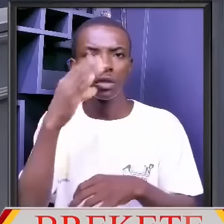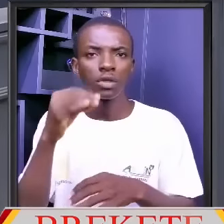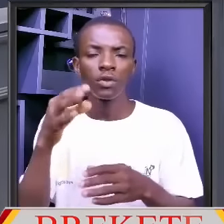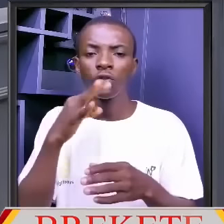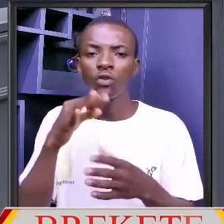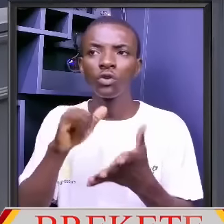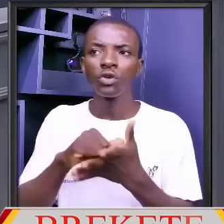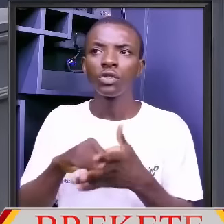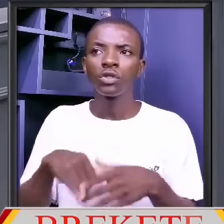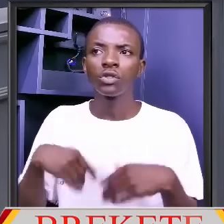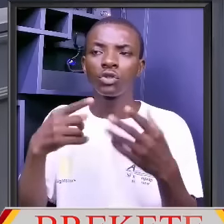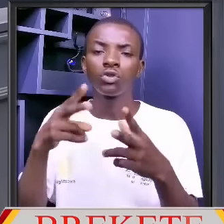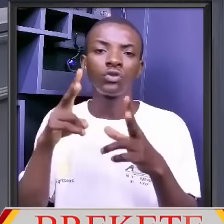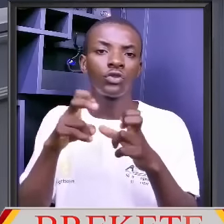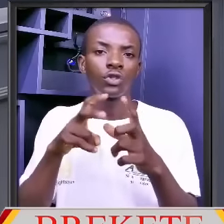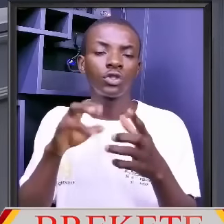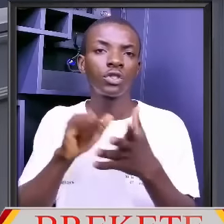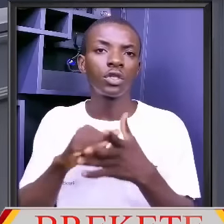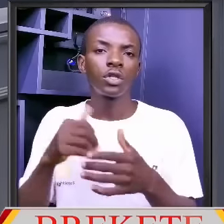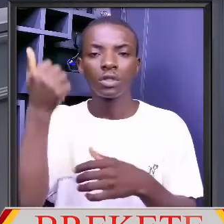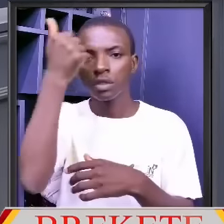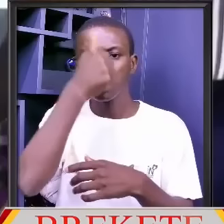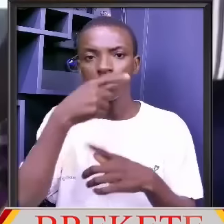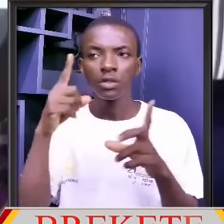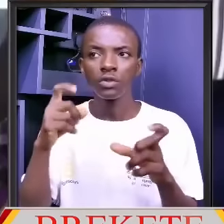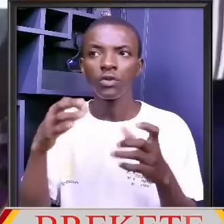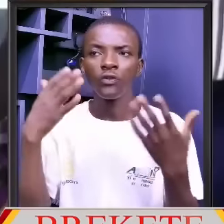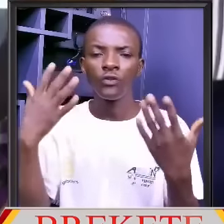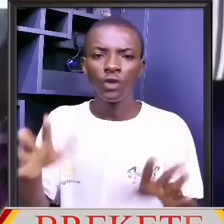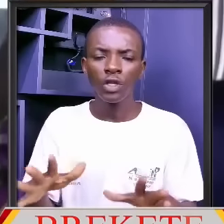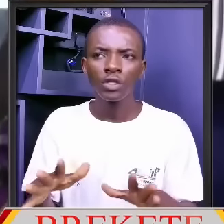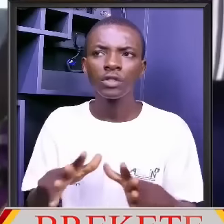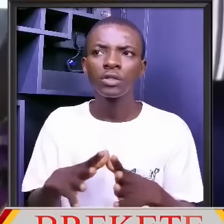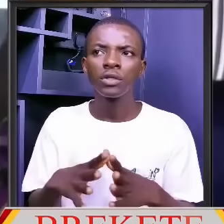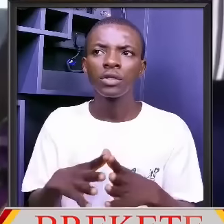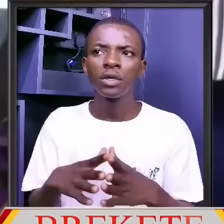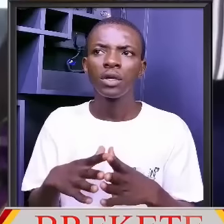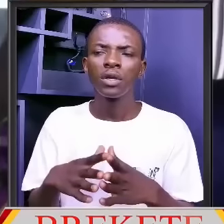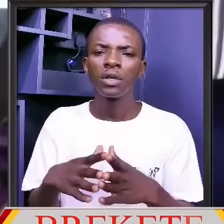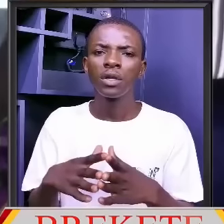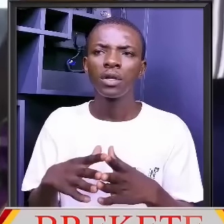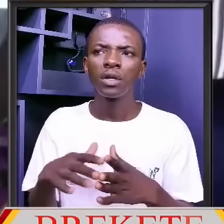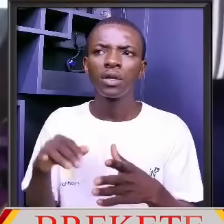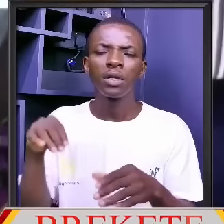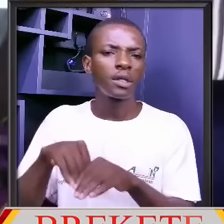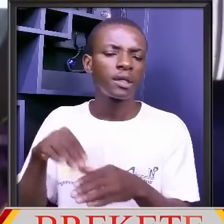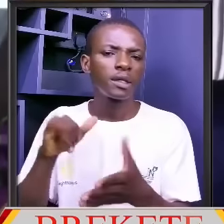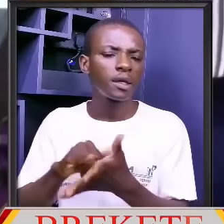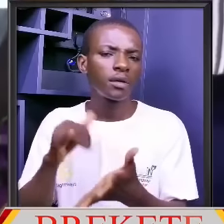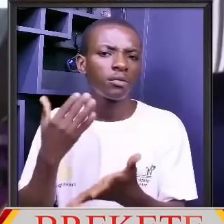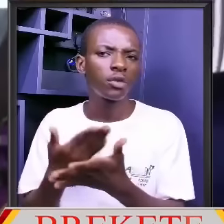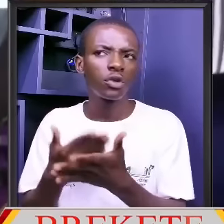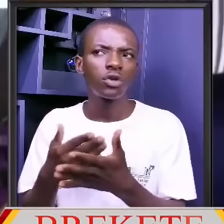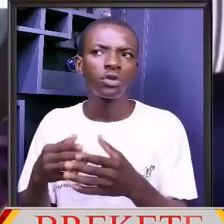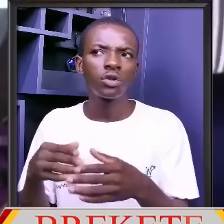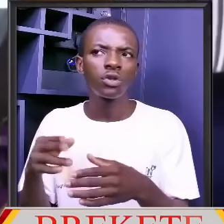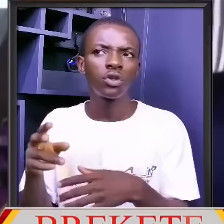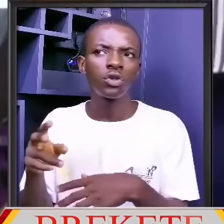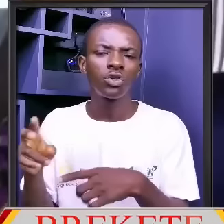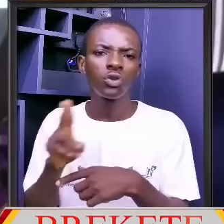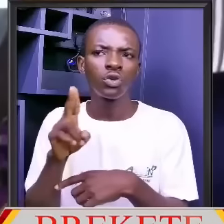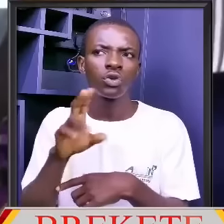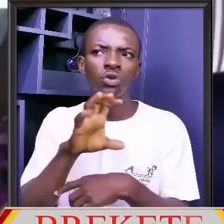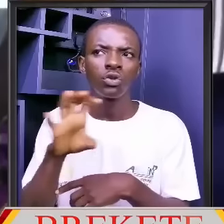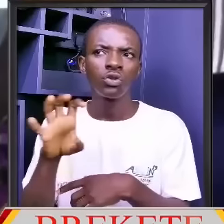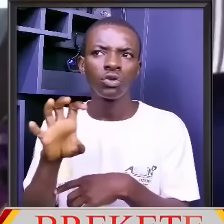and food where I go buy, go the village where I go for right time. Finish, now I come for help. And inside that money where I gather, now I use